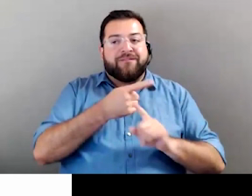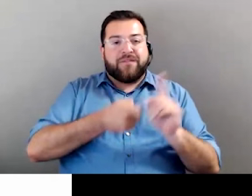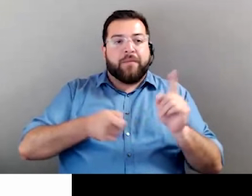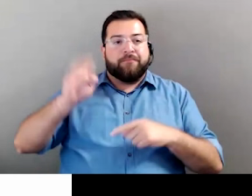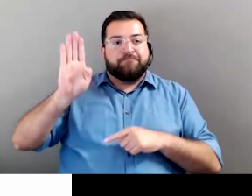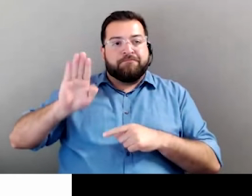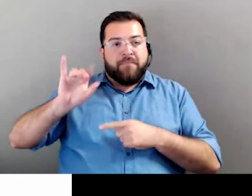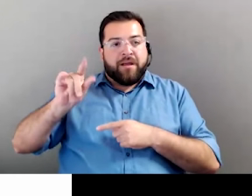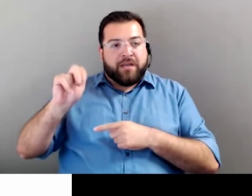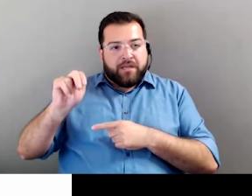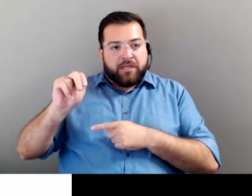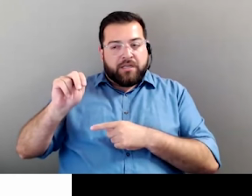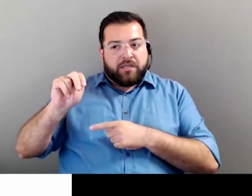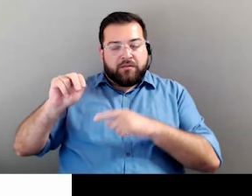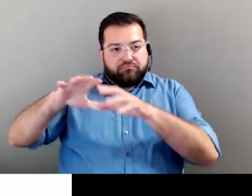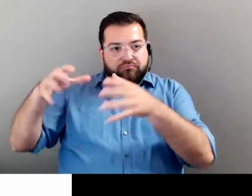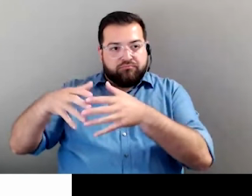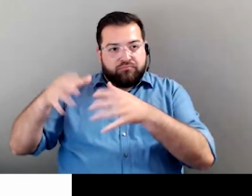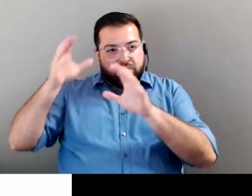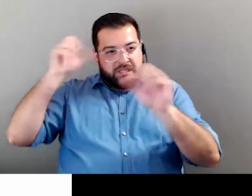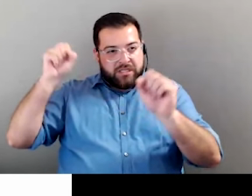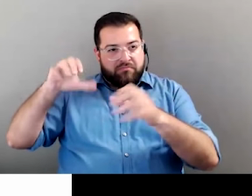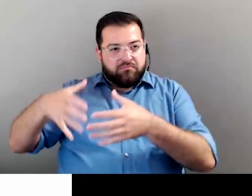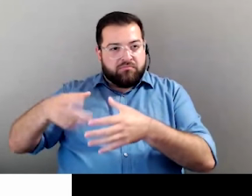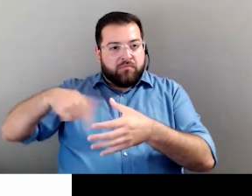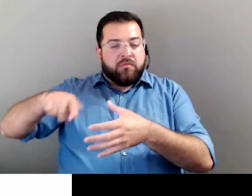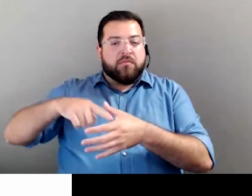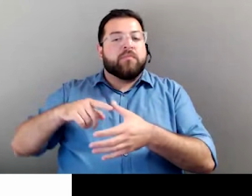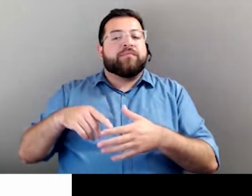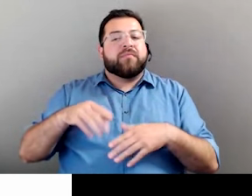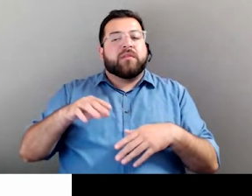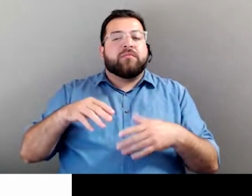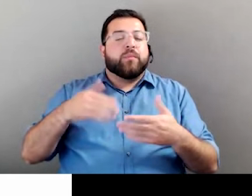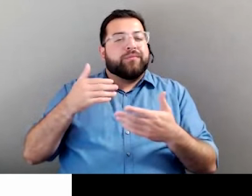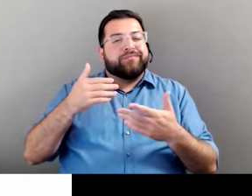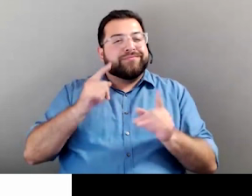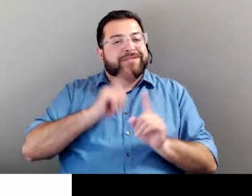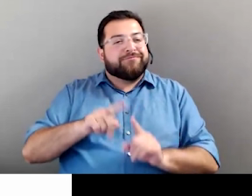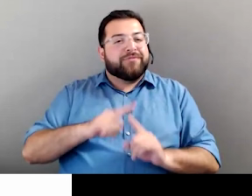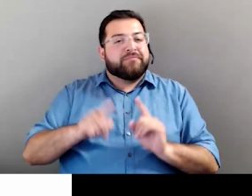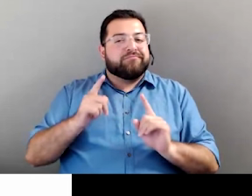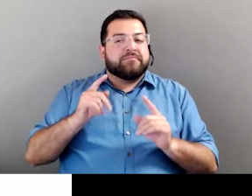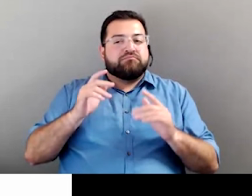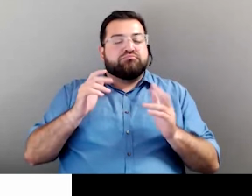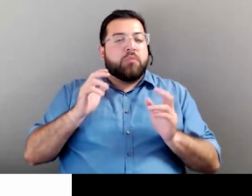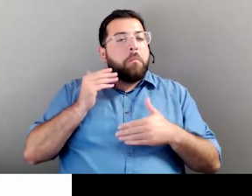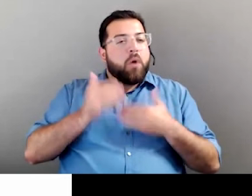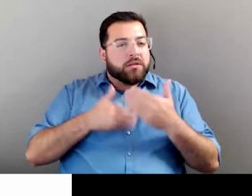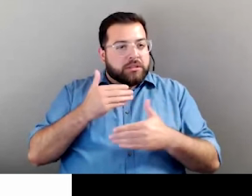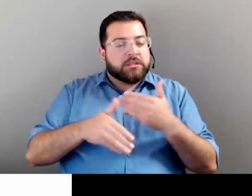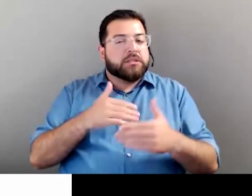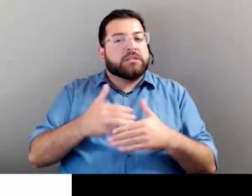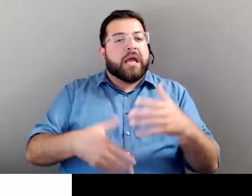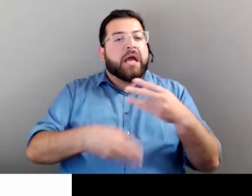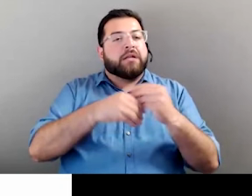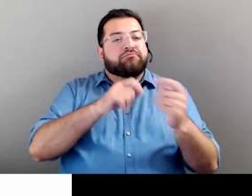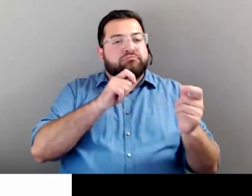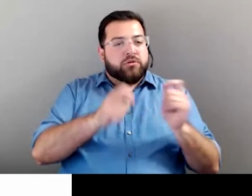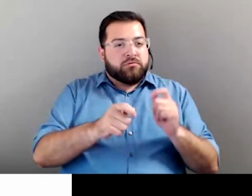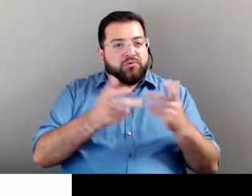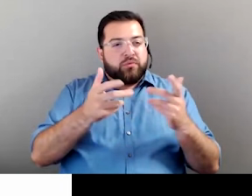clarity, somewhat, a lot of just a little bit difference in processes. And so that's what we're gonna see.